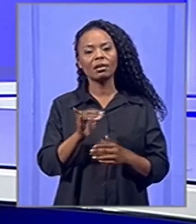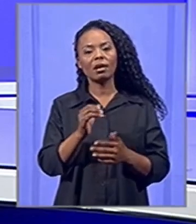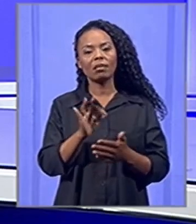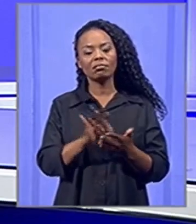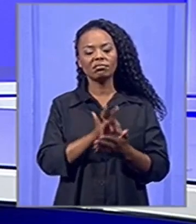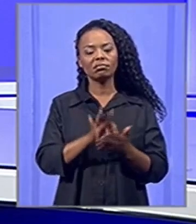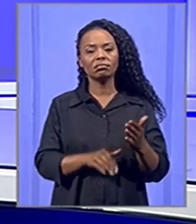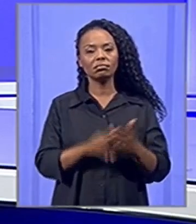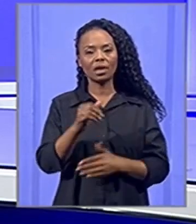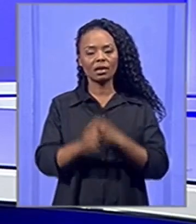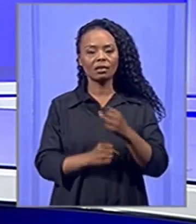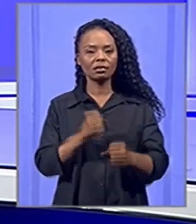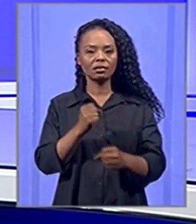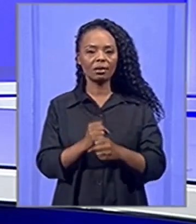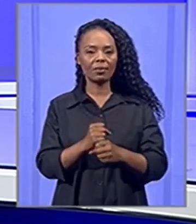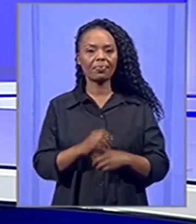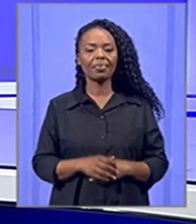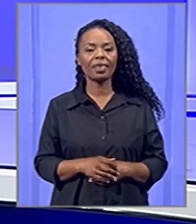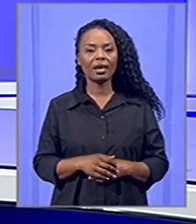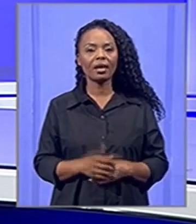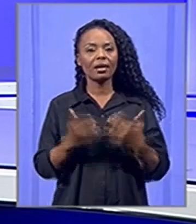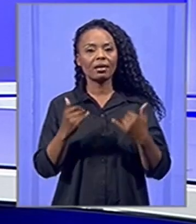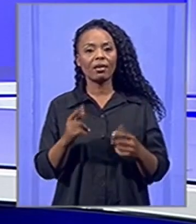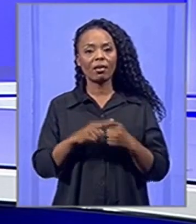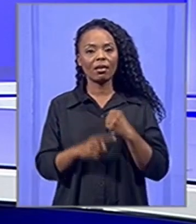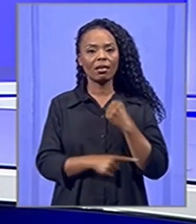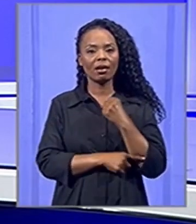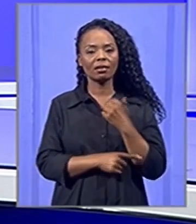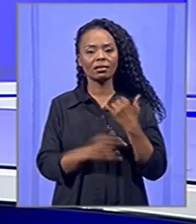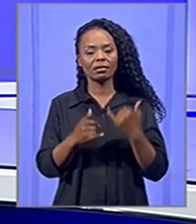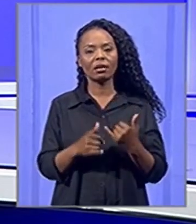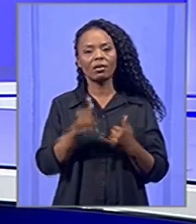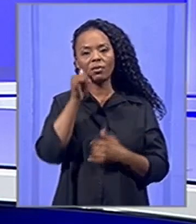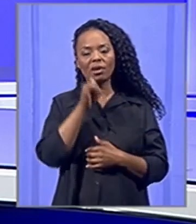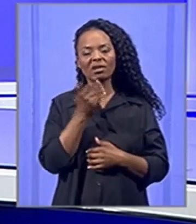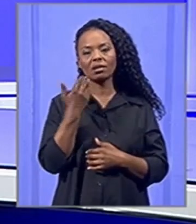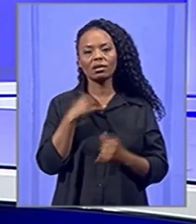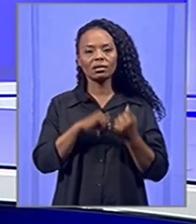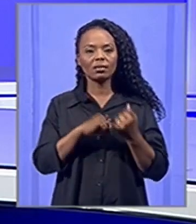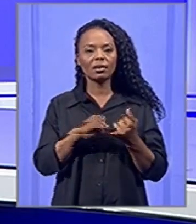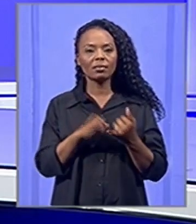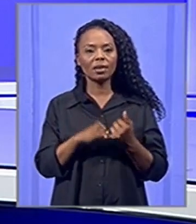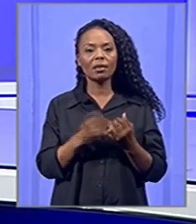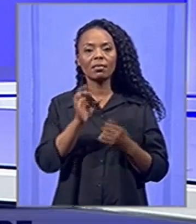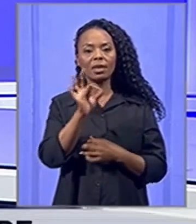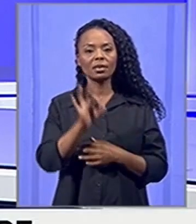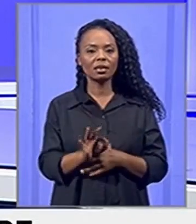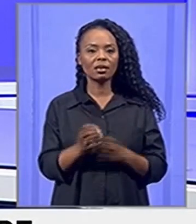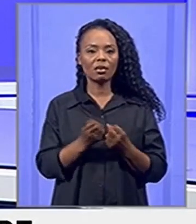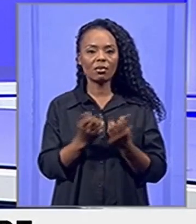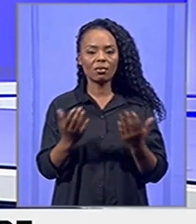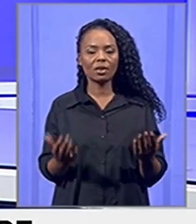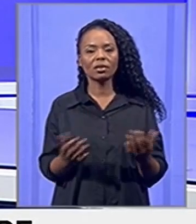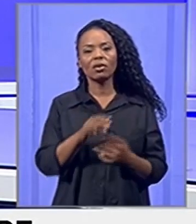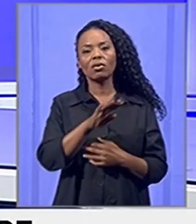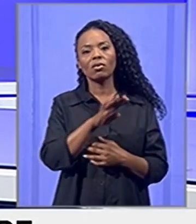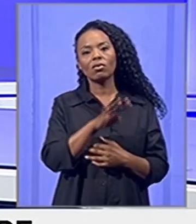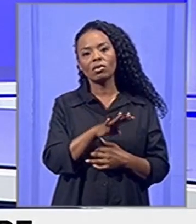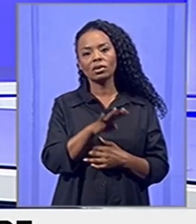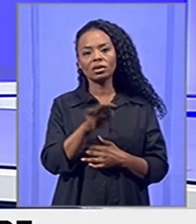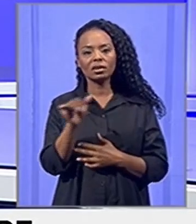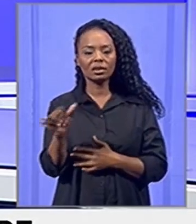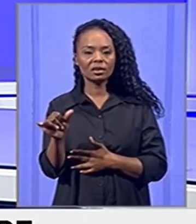Palamente ngwaga o tlang. Letlha la bofelo la lenaane le e ne le kgwedi ya Lwetse mme e ntse diperesente di le 46